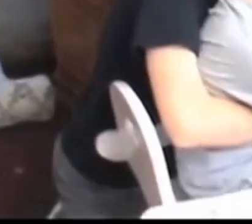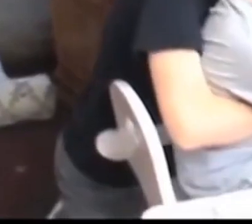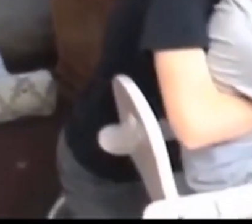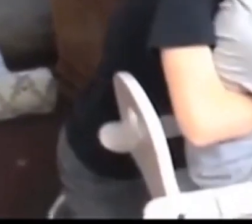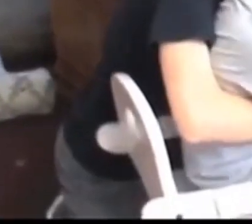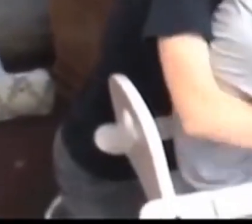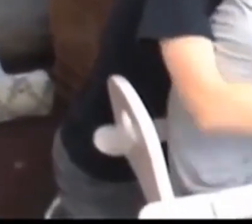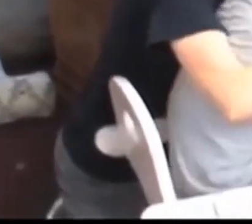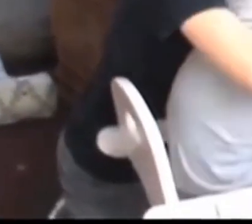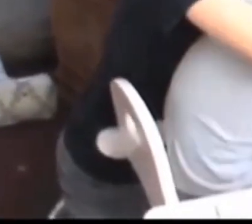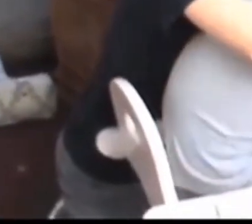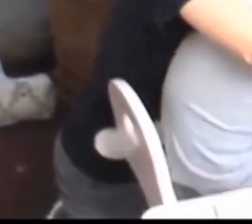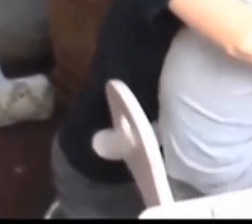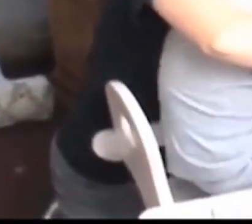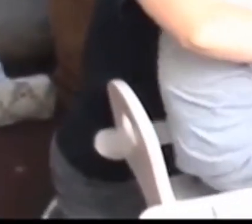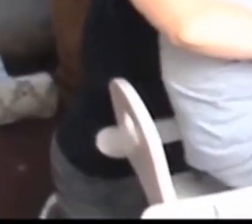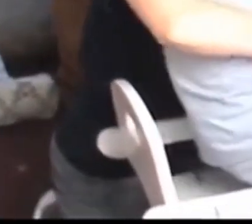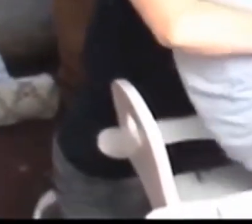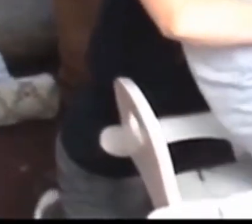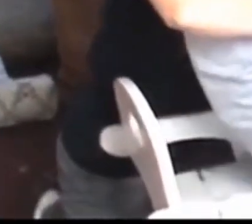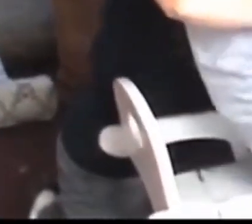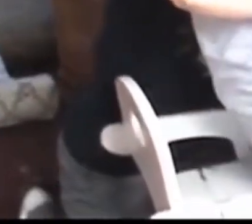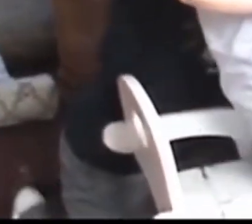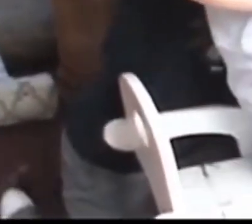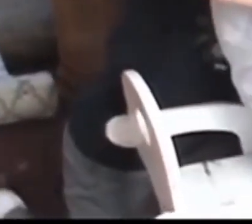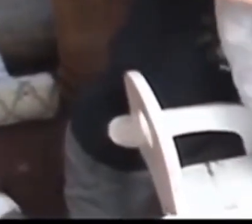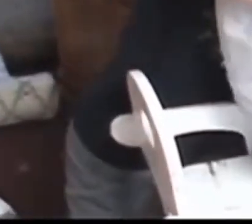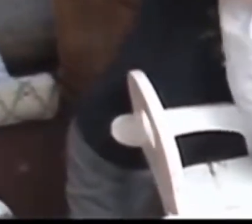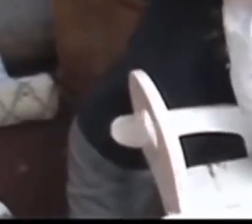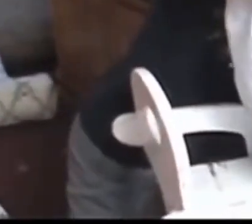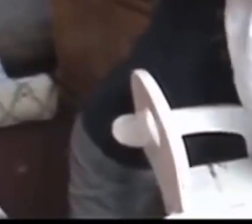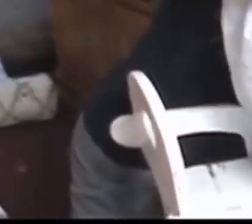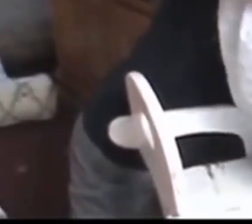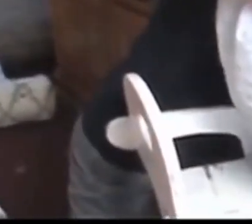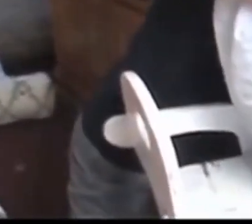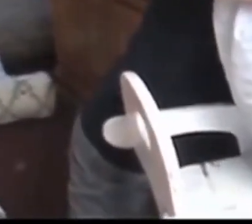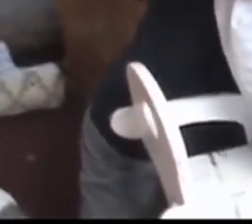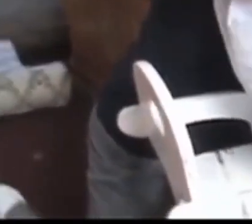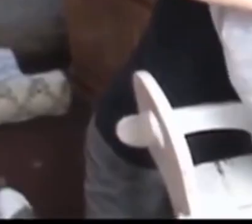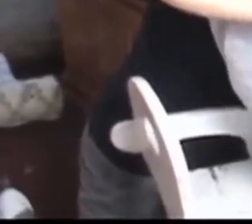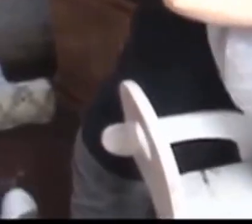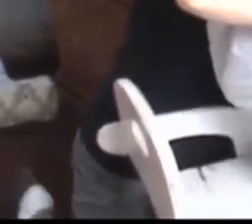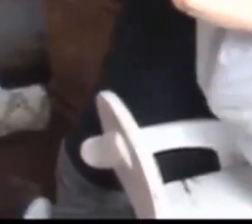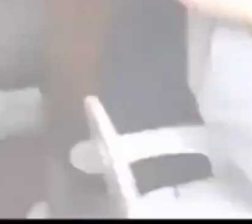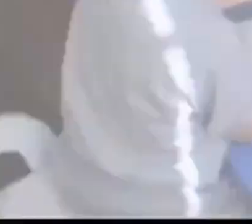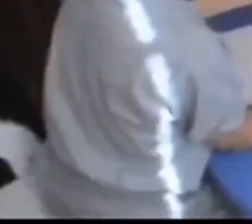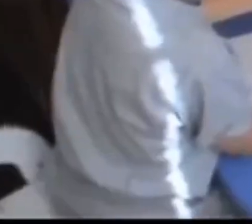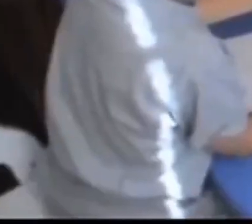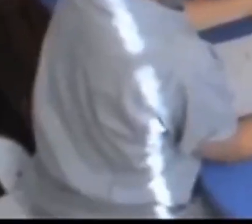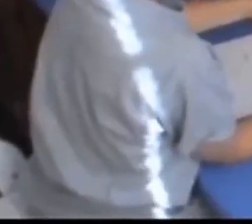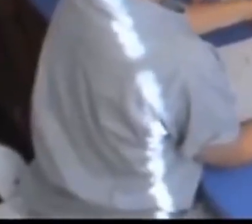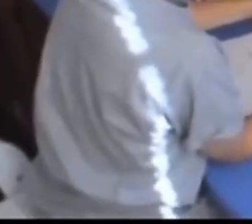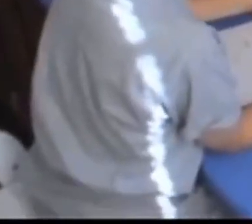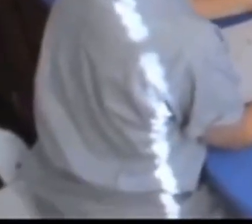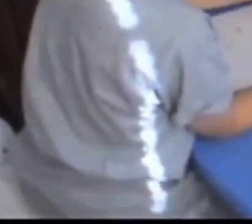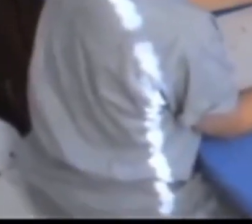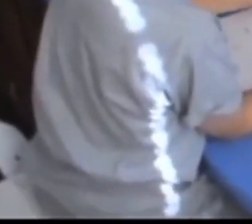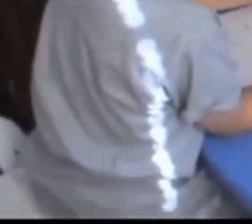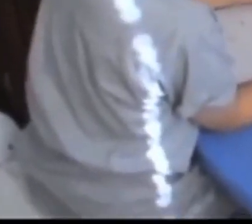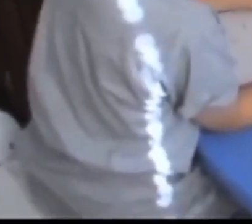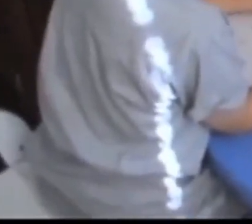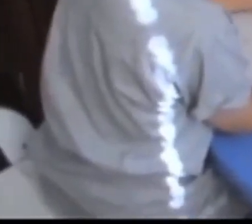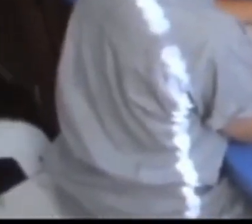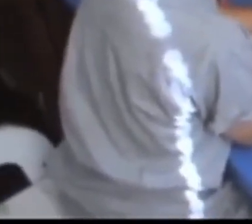Okay, now, Danny, you take the paper and put it in here. It says finished.